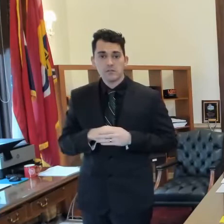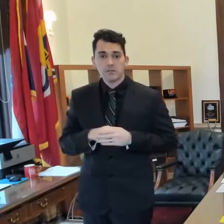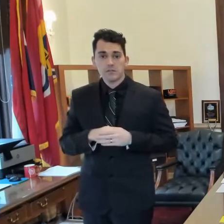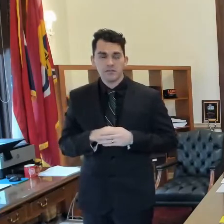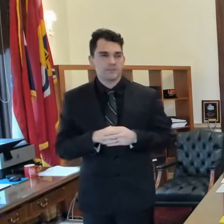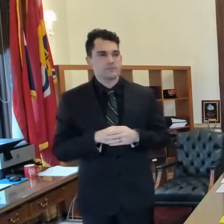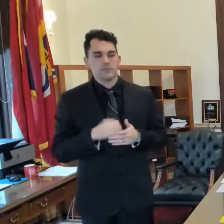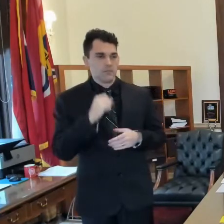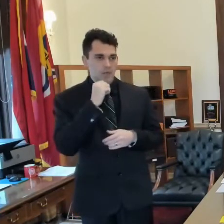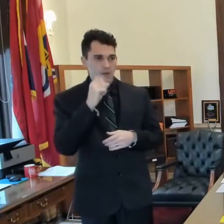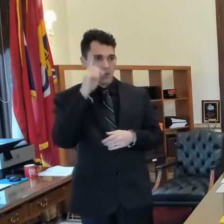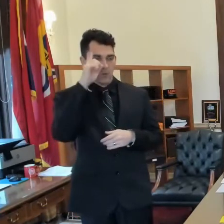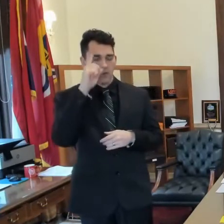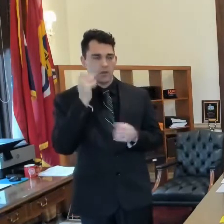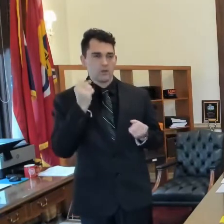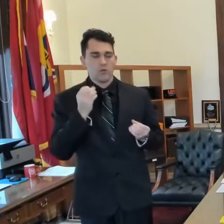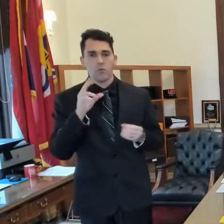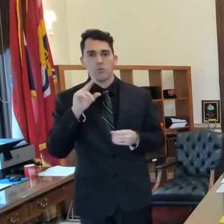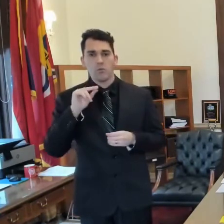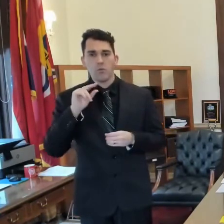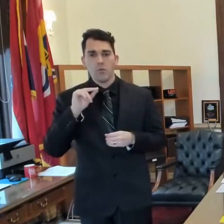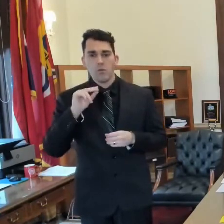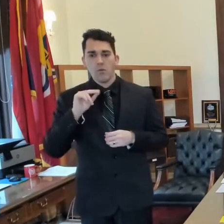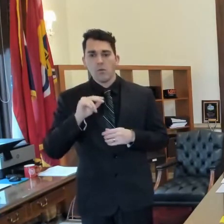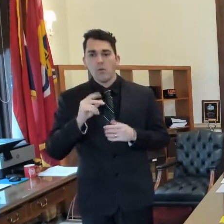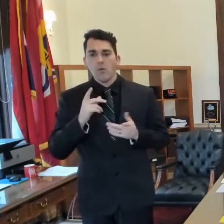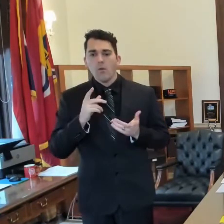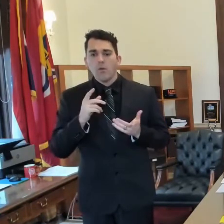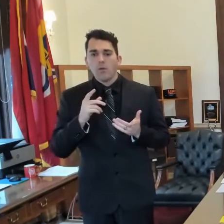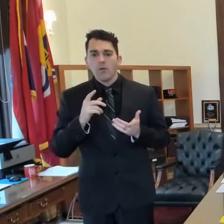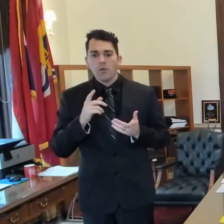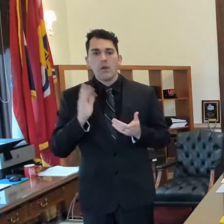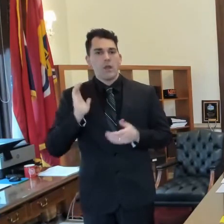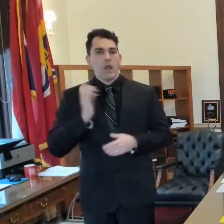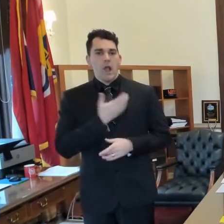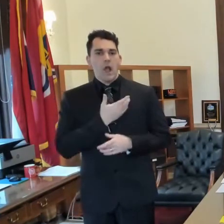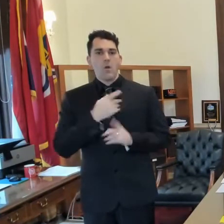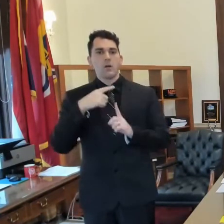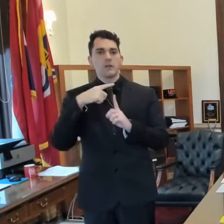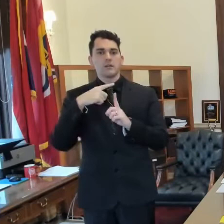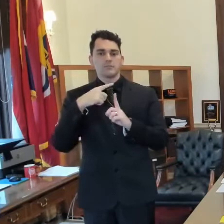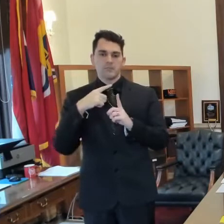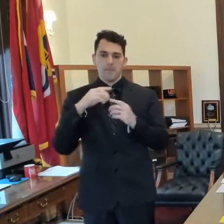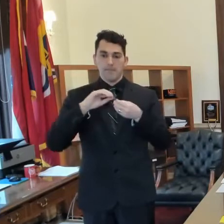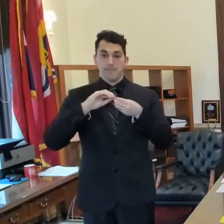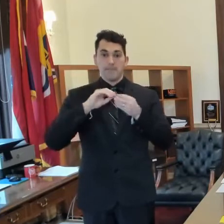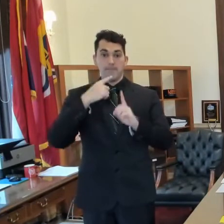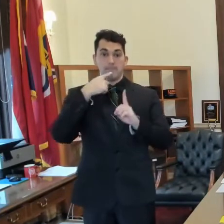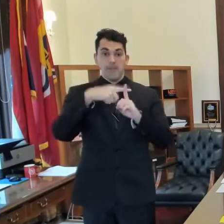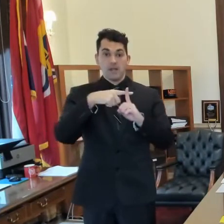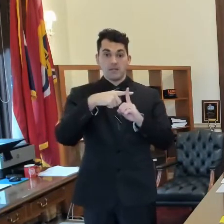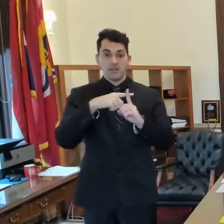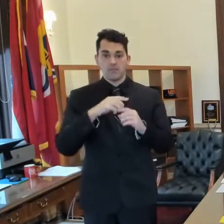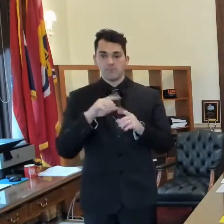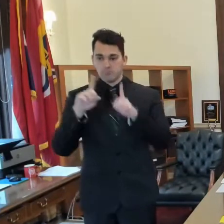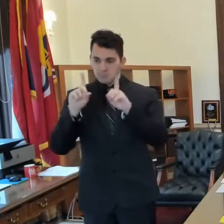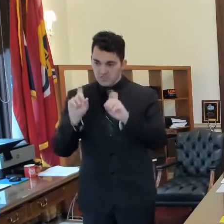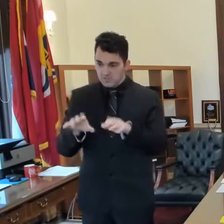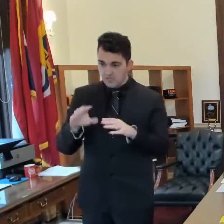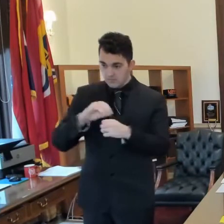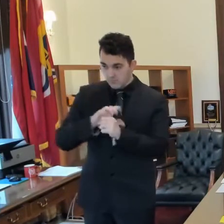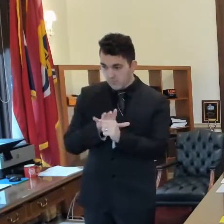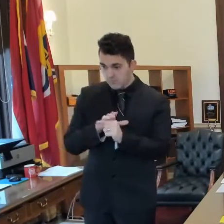I don't think so. I mean, the COVID numbers, we get our number of positive cases, and we were,